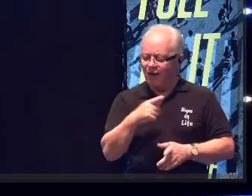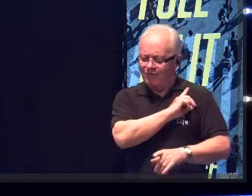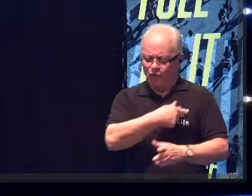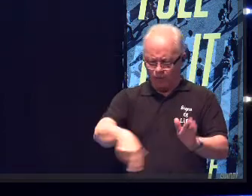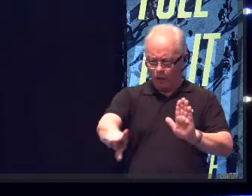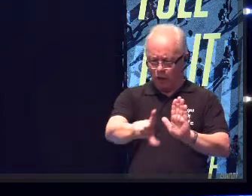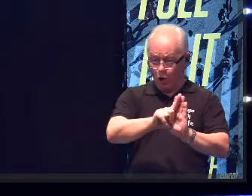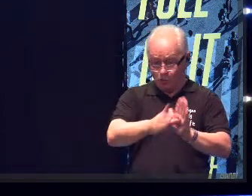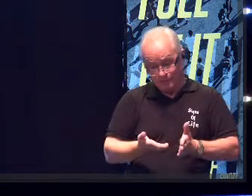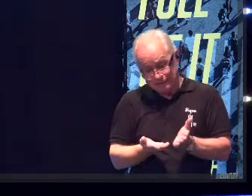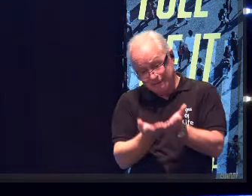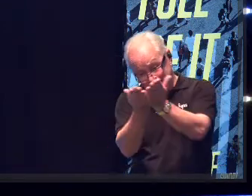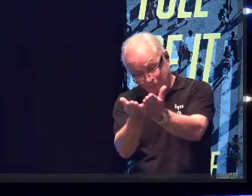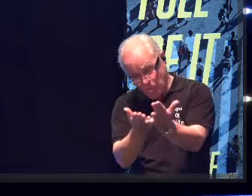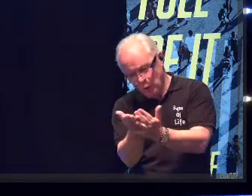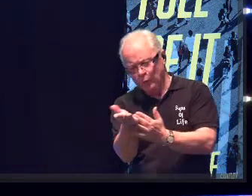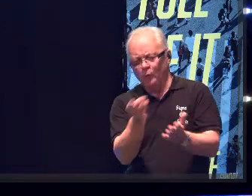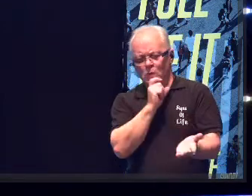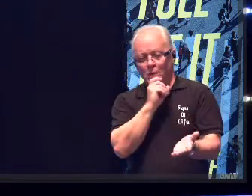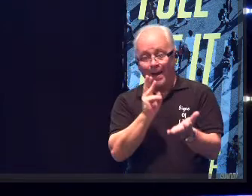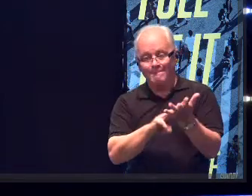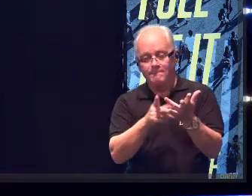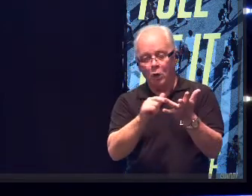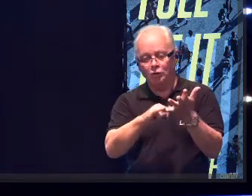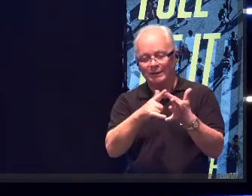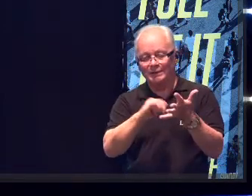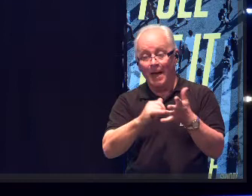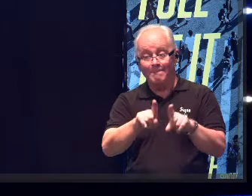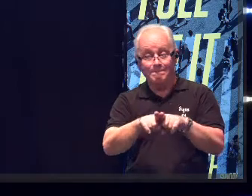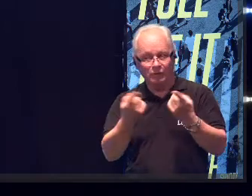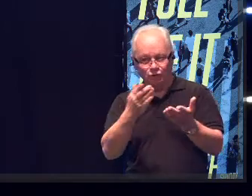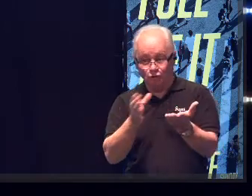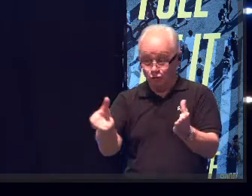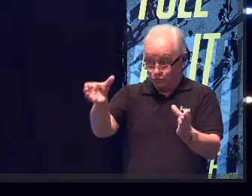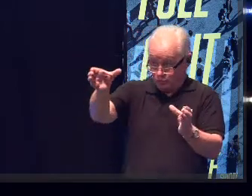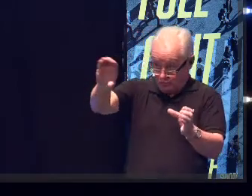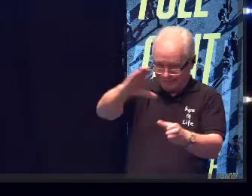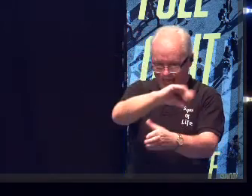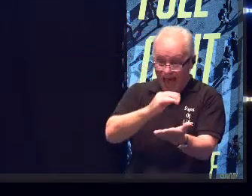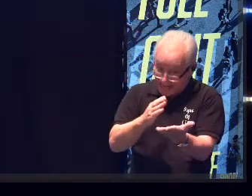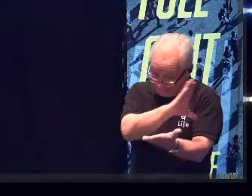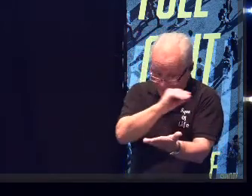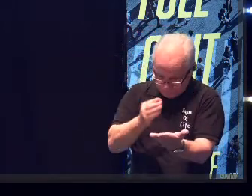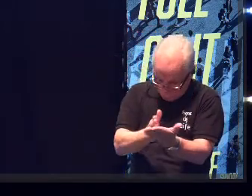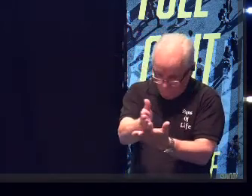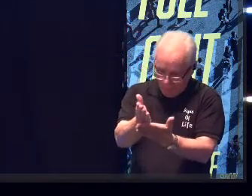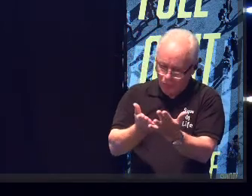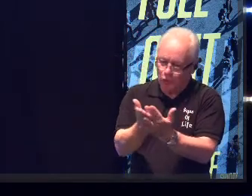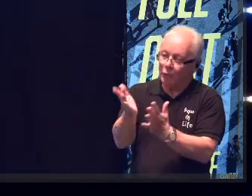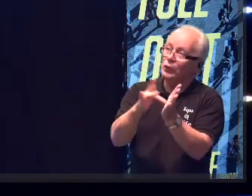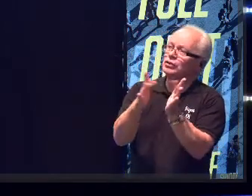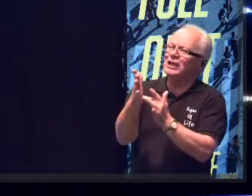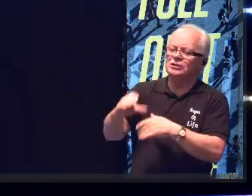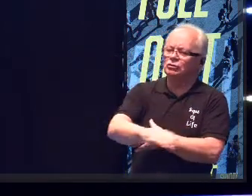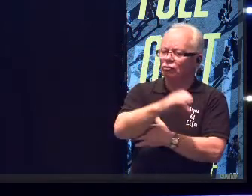the law was given through Moses, but grace and truth came through Jesus Christ." See, the